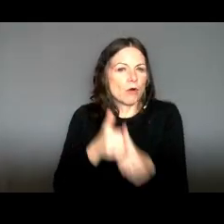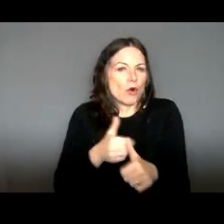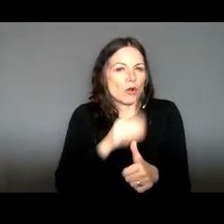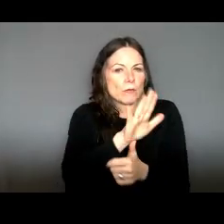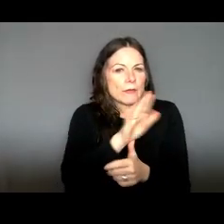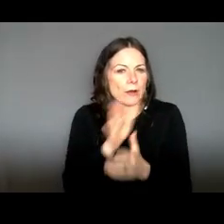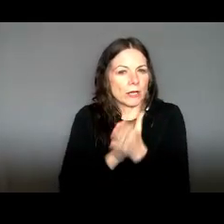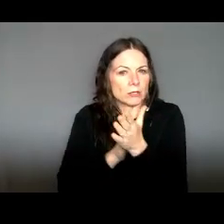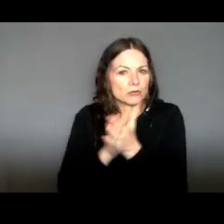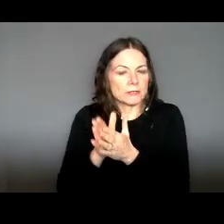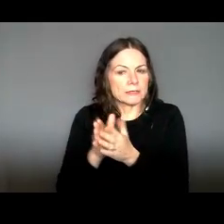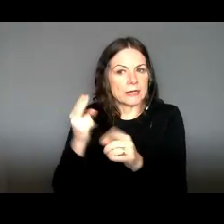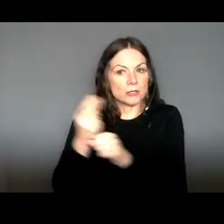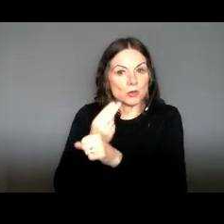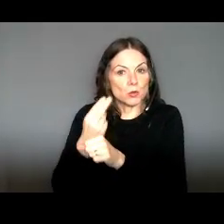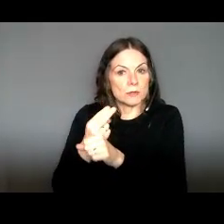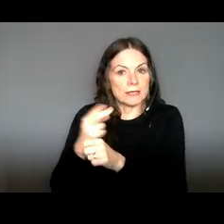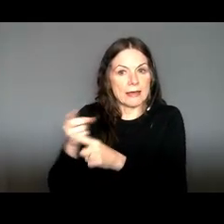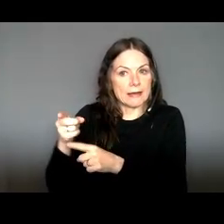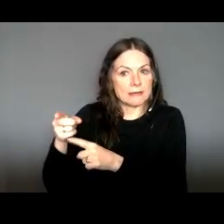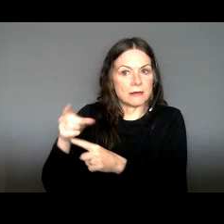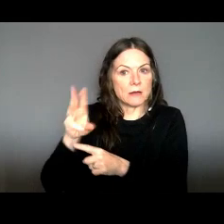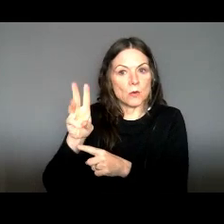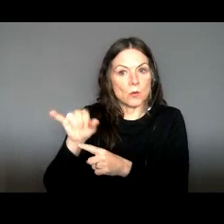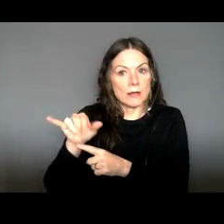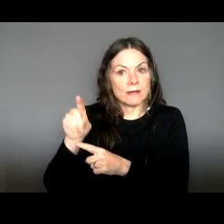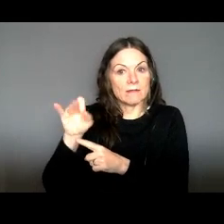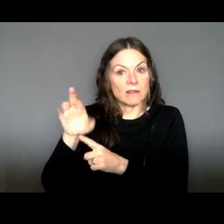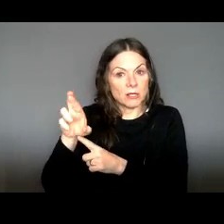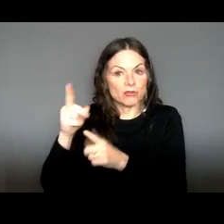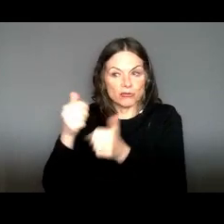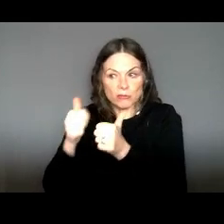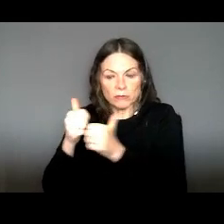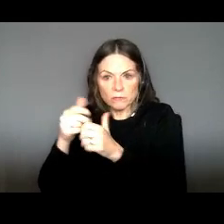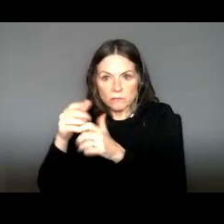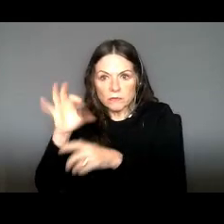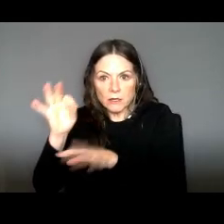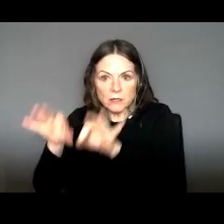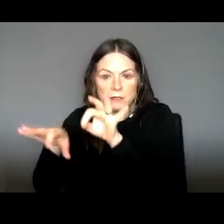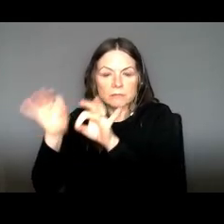benefits wayfinder of finding appropriate benefits.